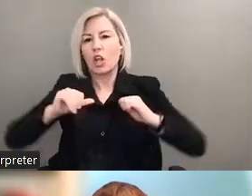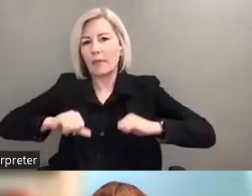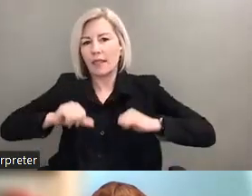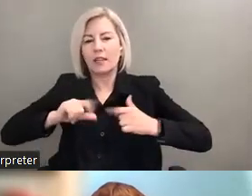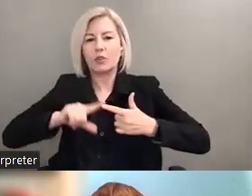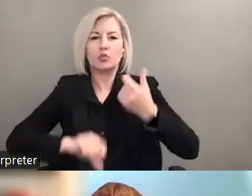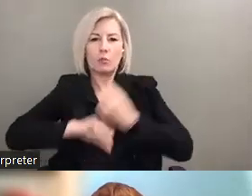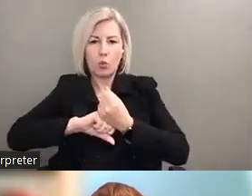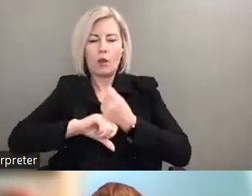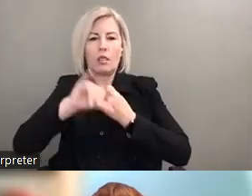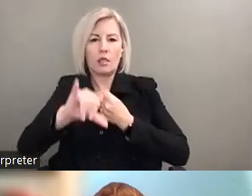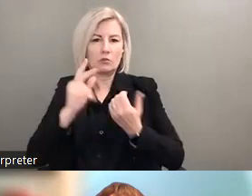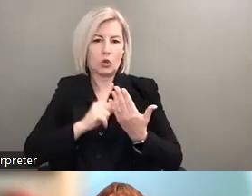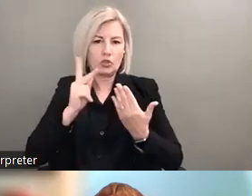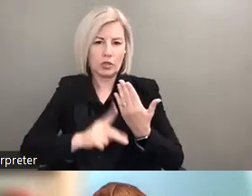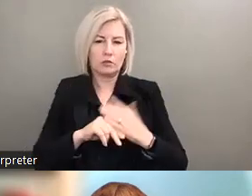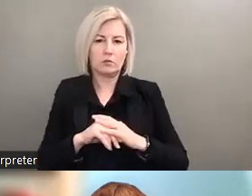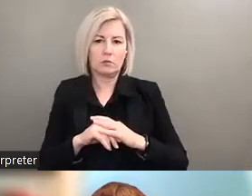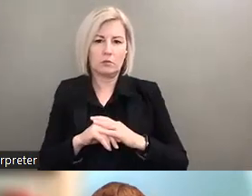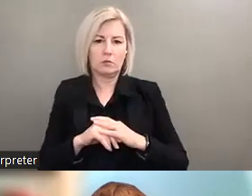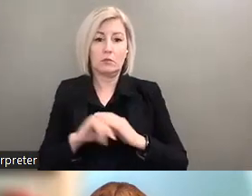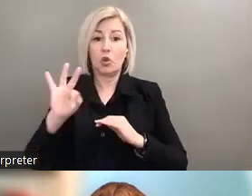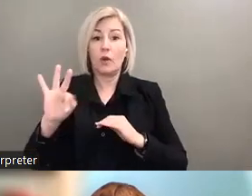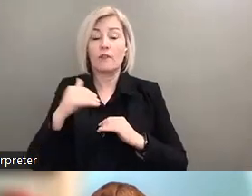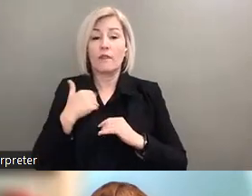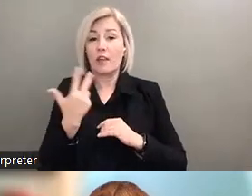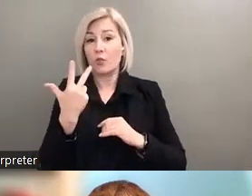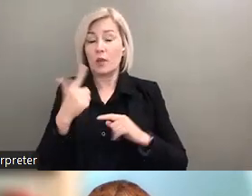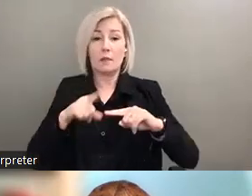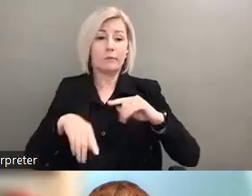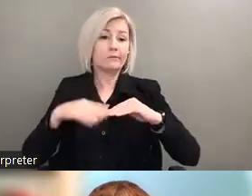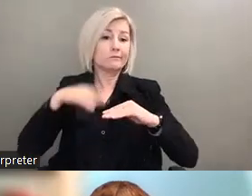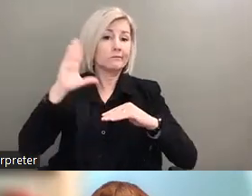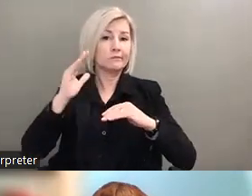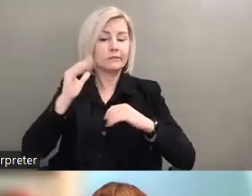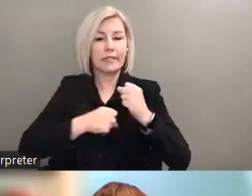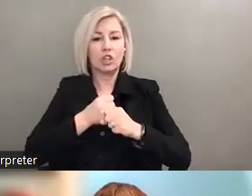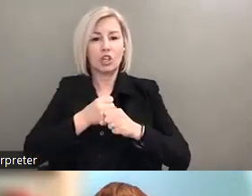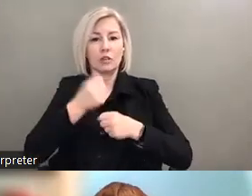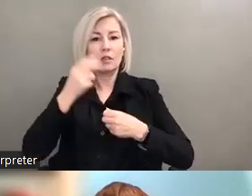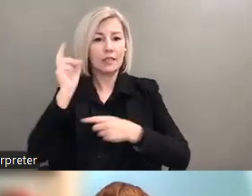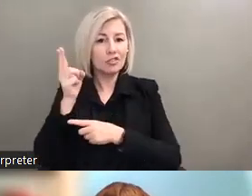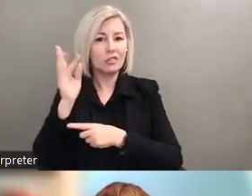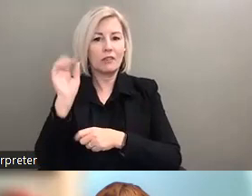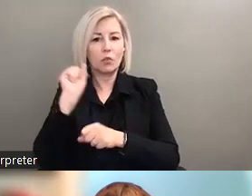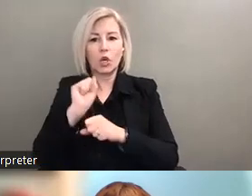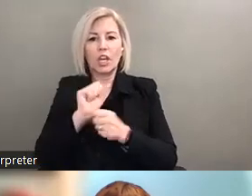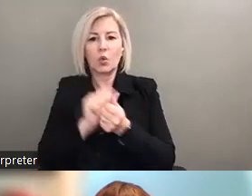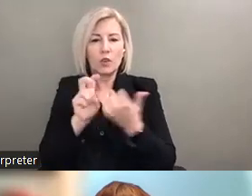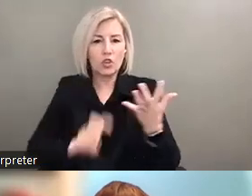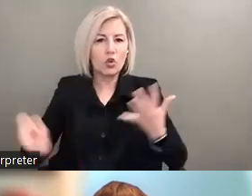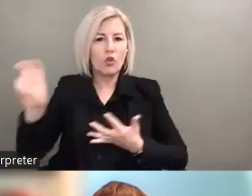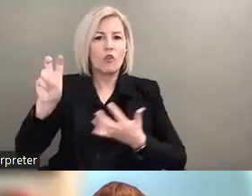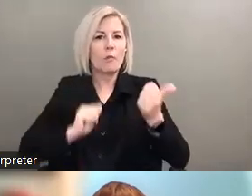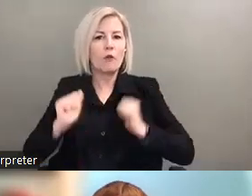project. So if you have a 3 or more year presenting history of working with touring performing arts